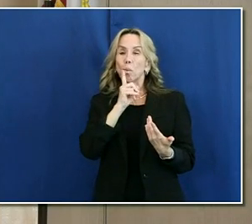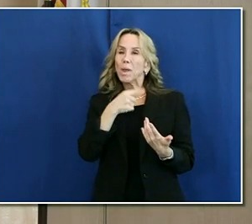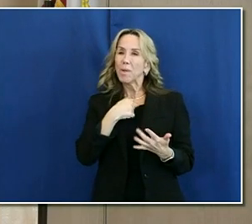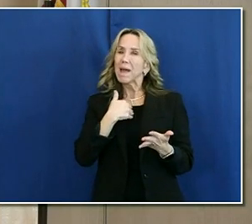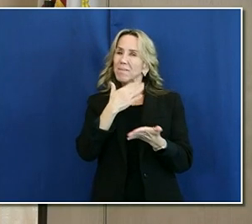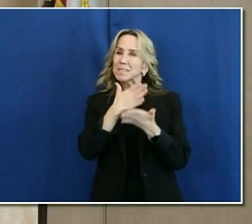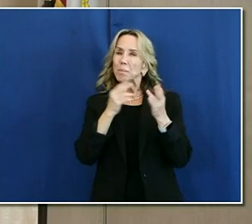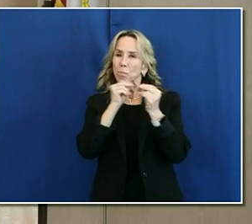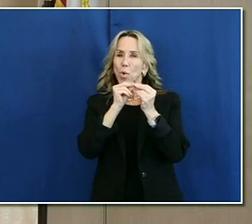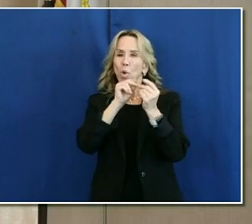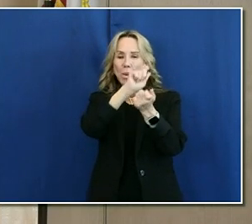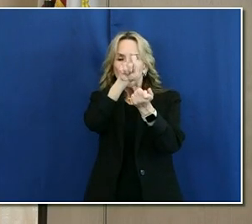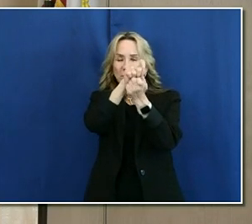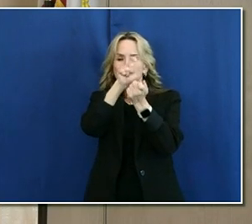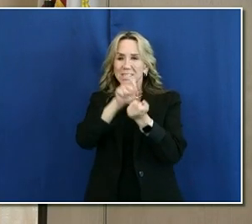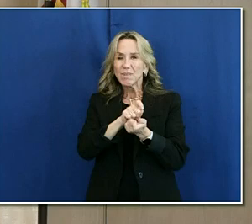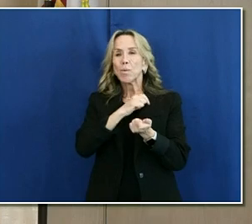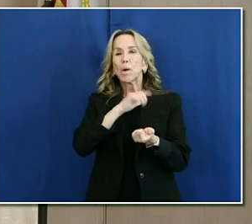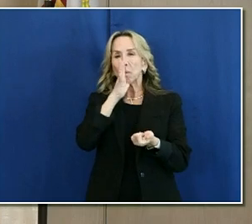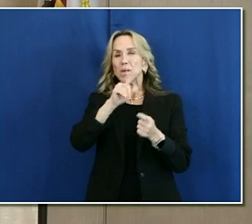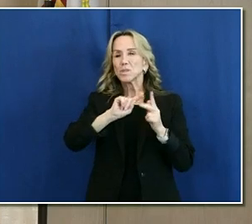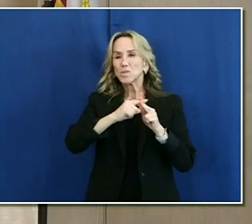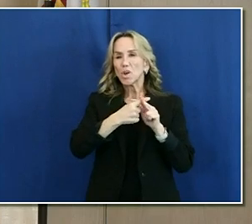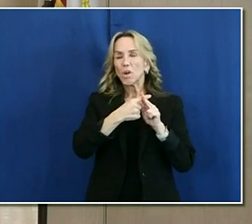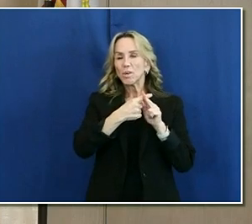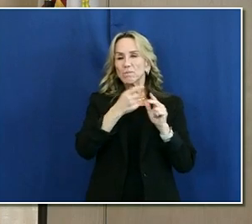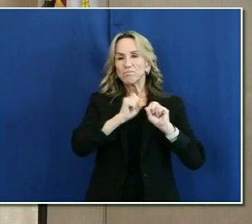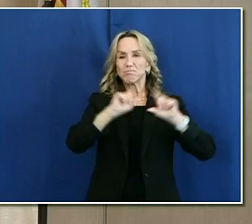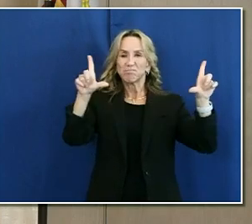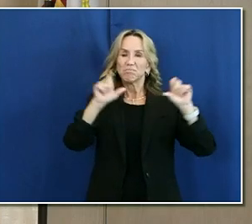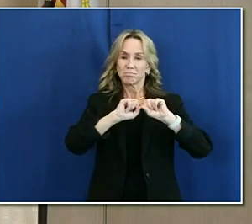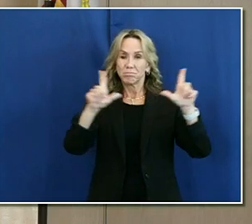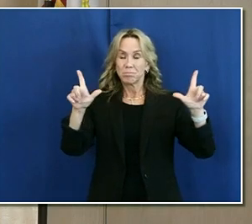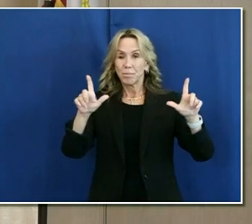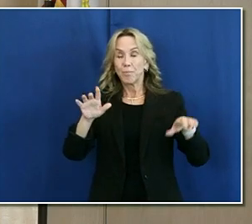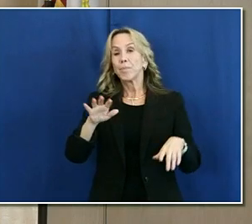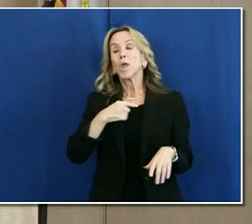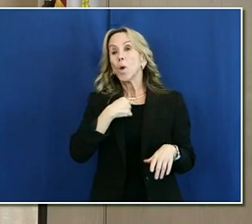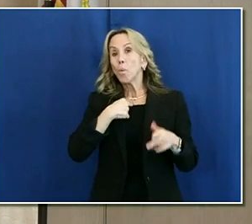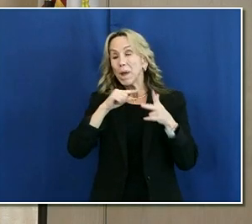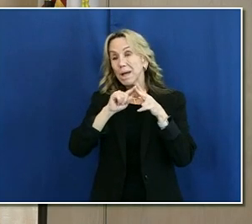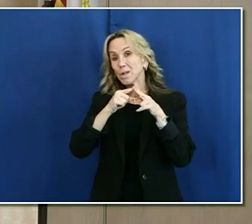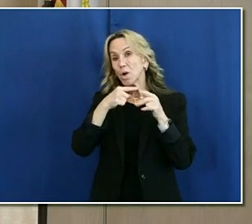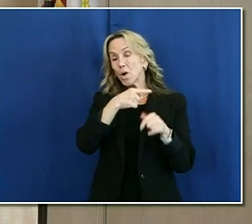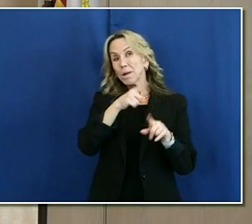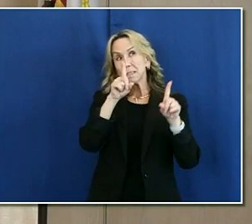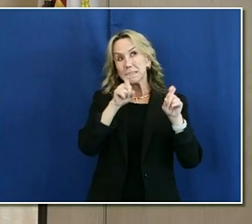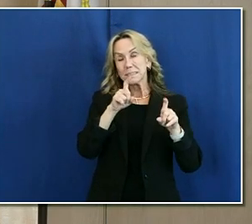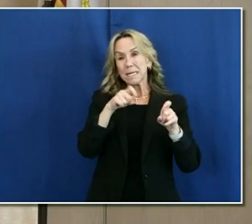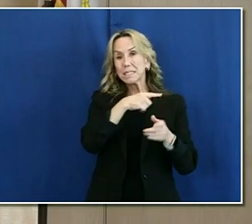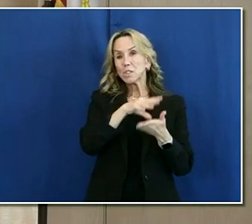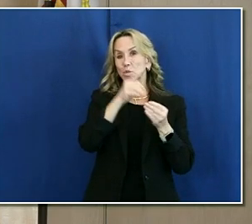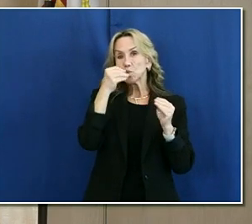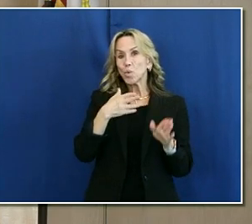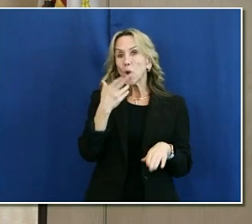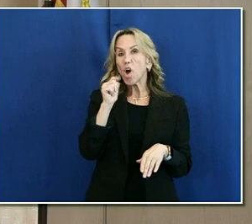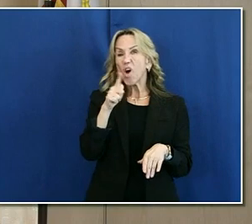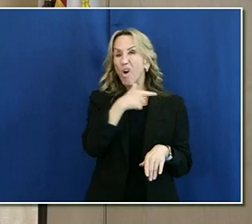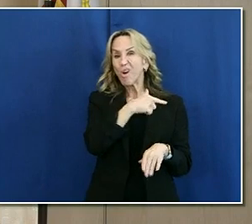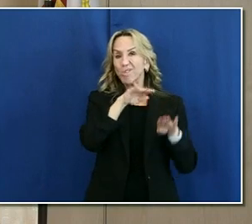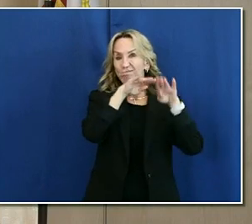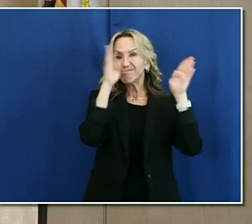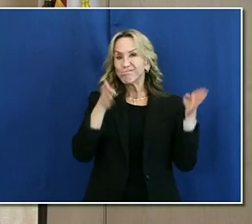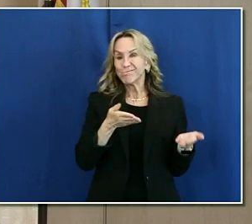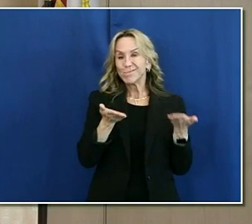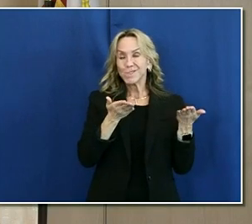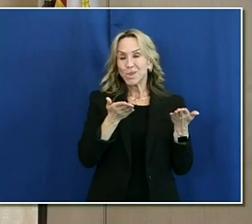specificity that we're going to start publishing on our website, given we started testing in Student Health Services in mid-August, and